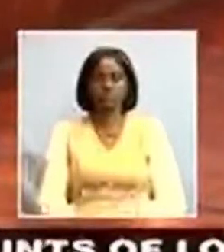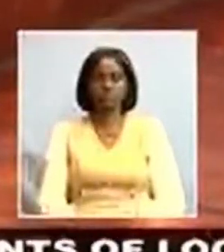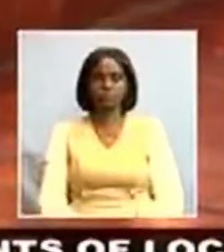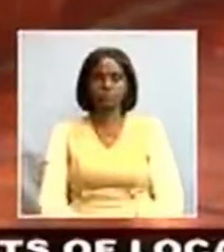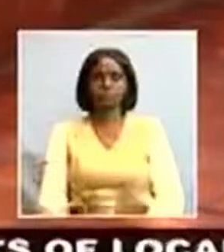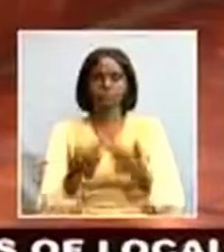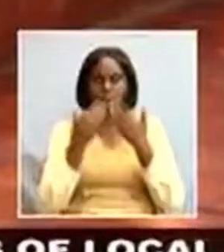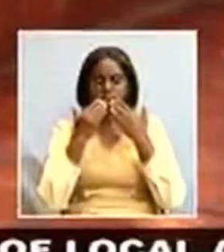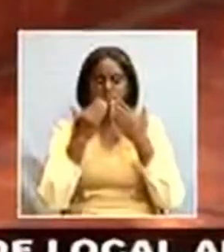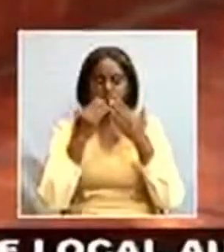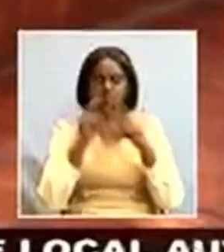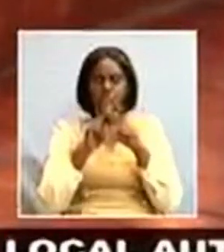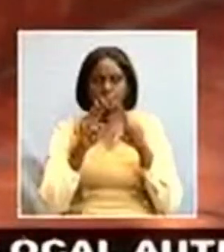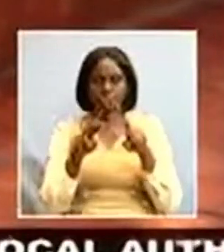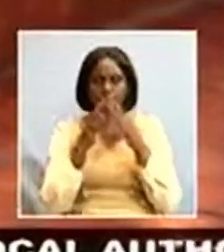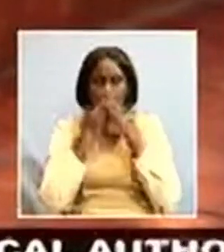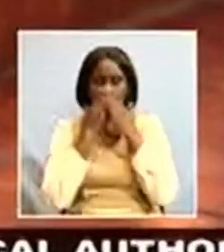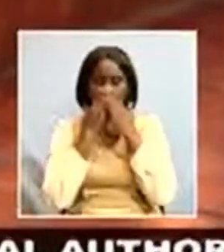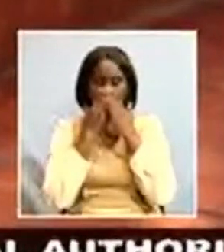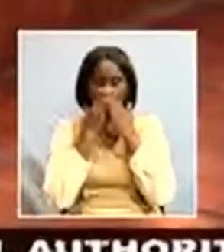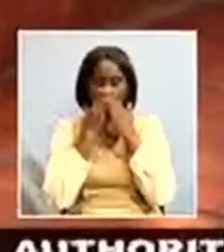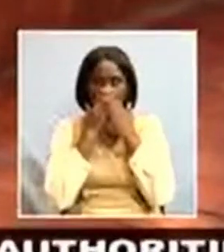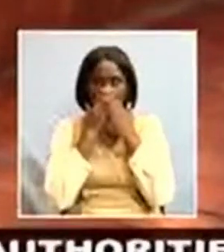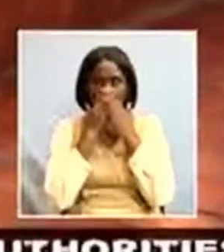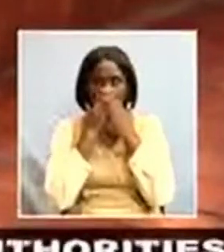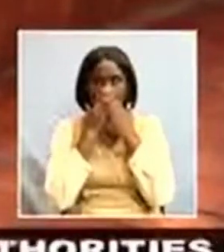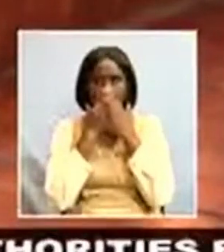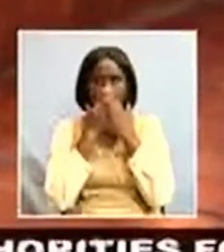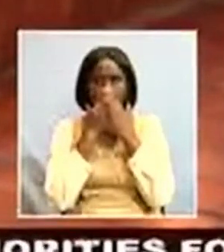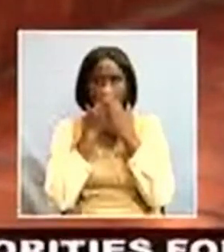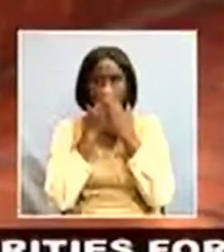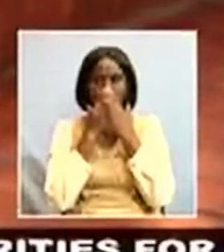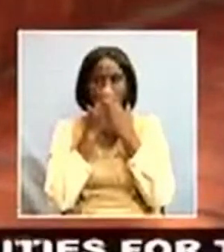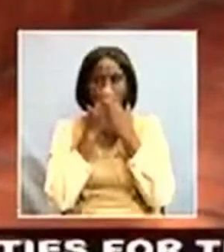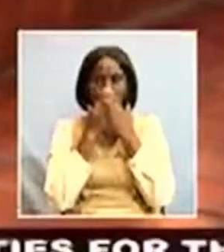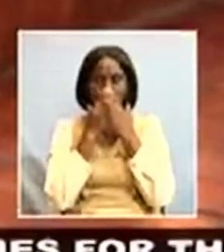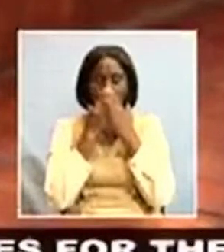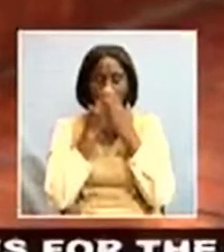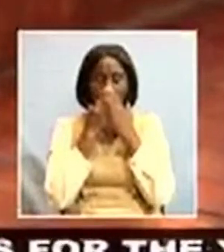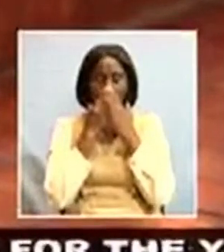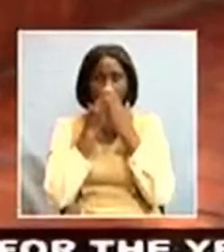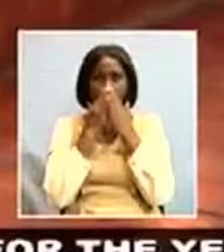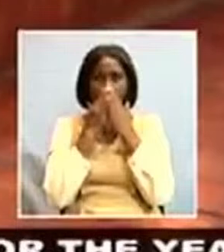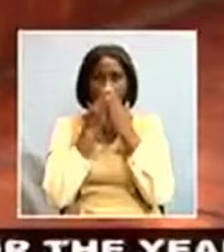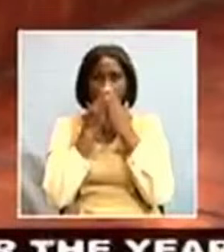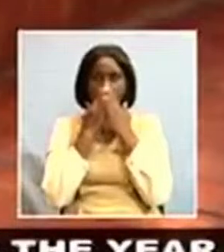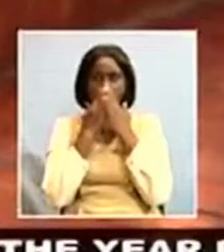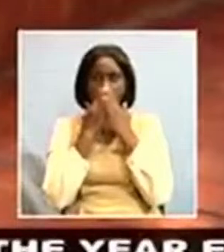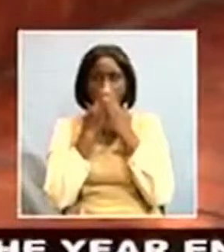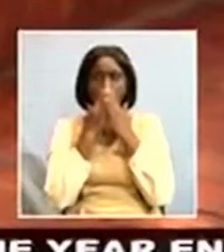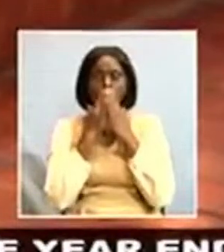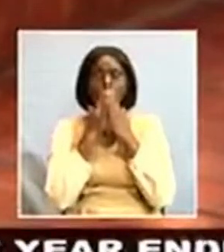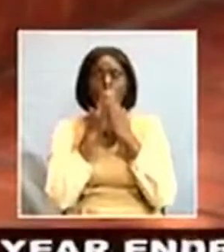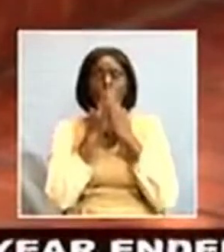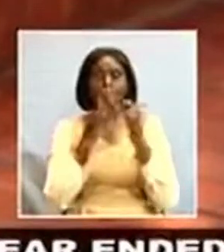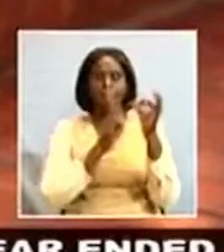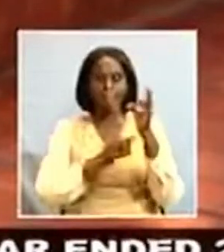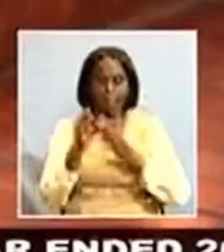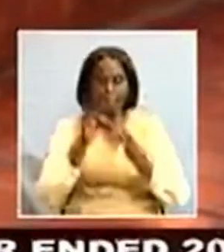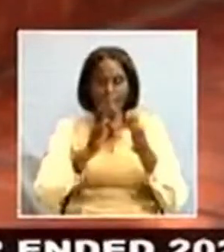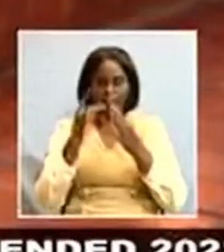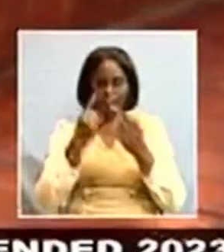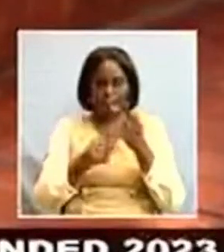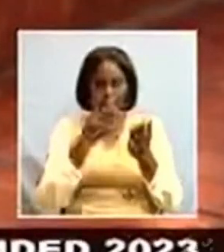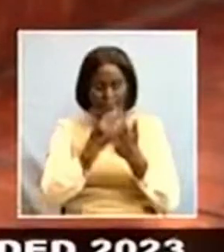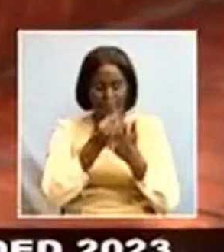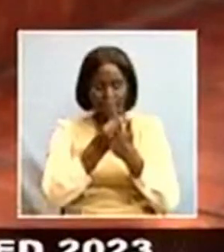Thank you, Chair. That is a fact, as alluded to by the Honourable Member, but I just wanted to explain that the